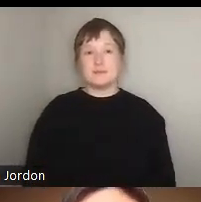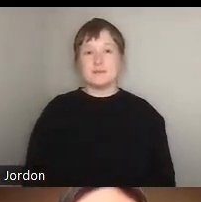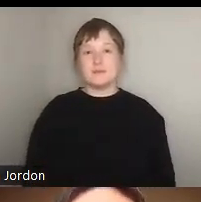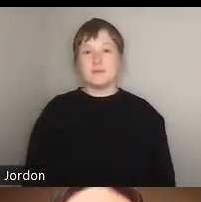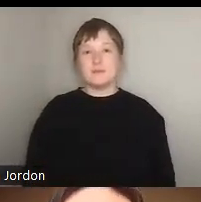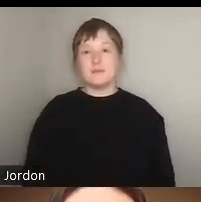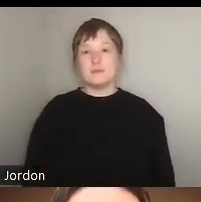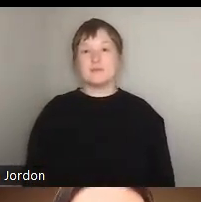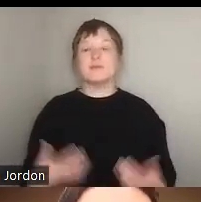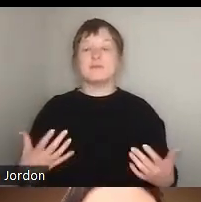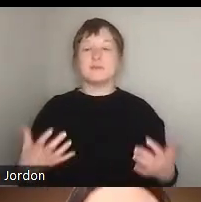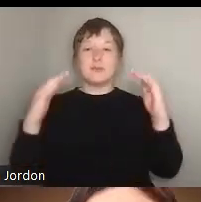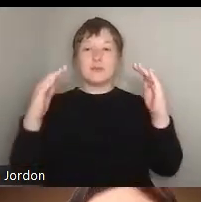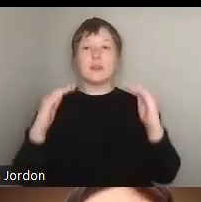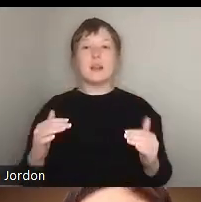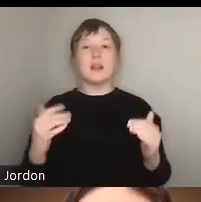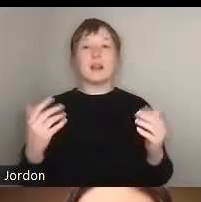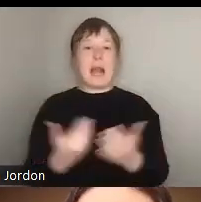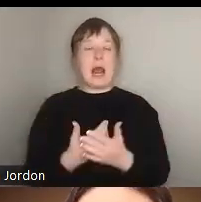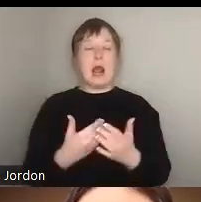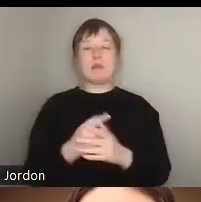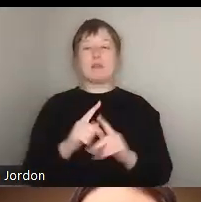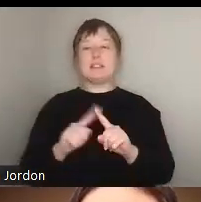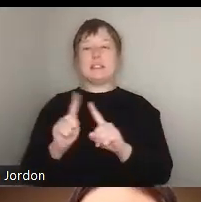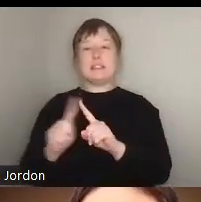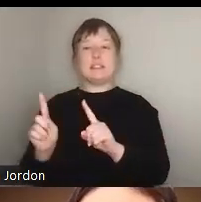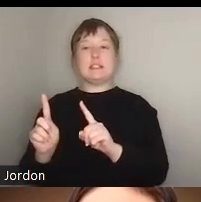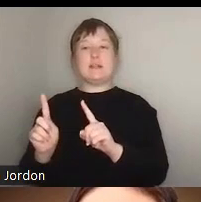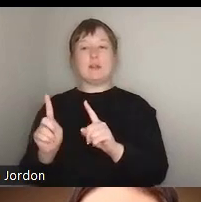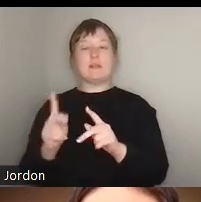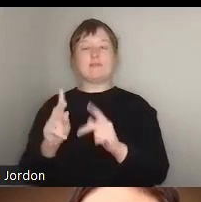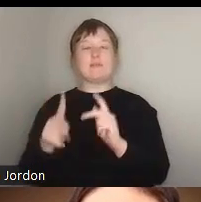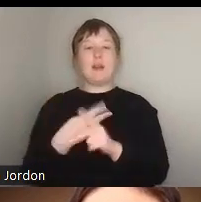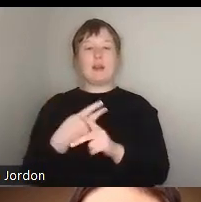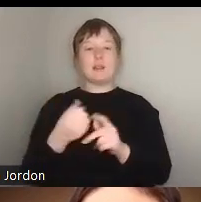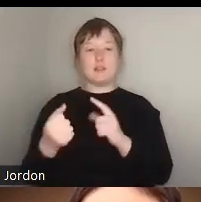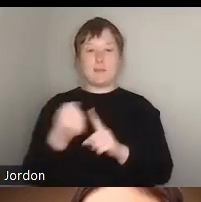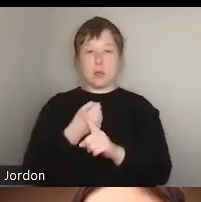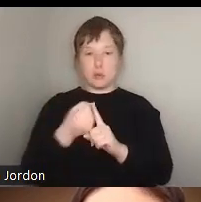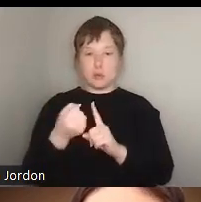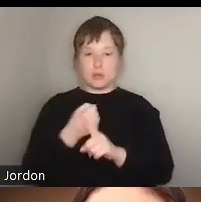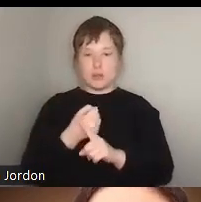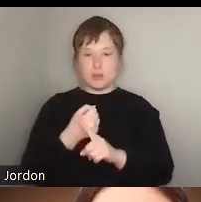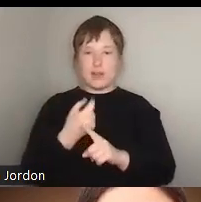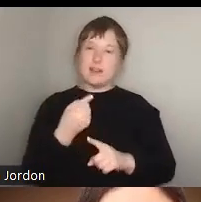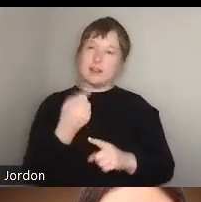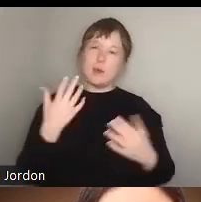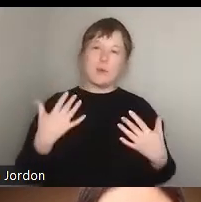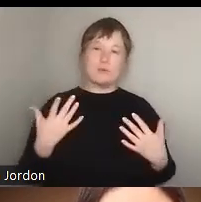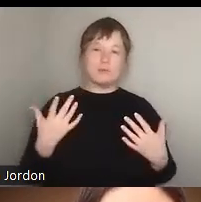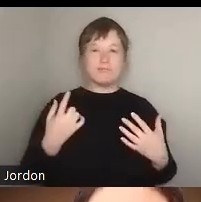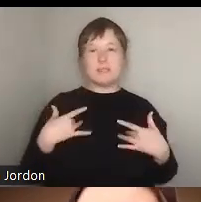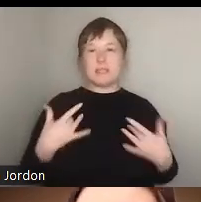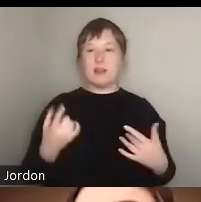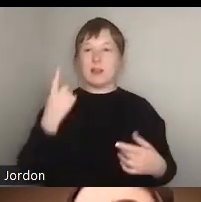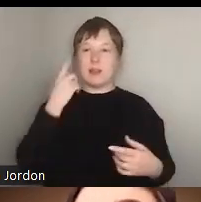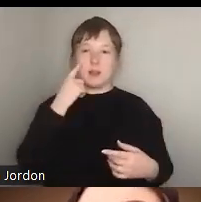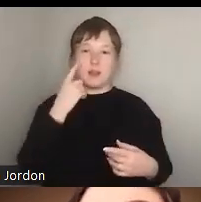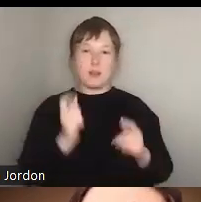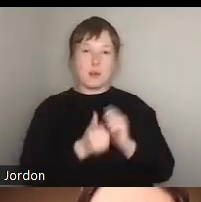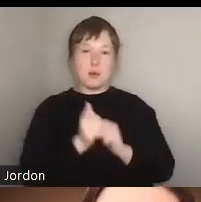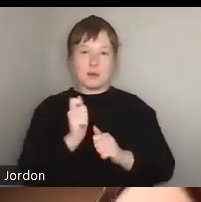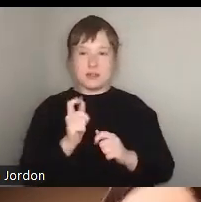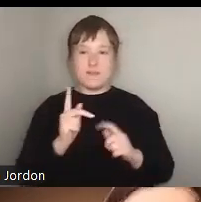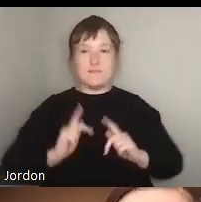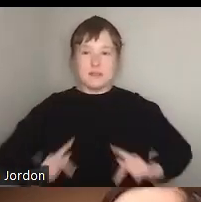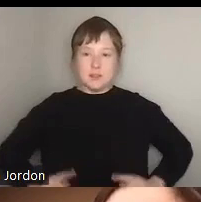Okay, so now we're just going to talk about different types of abuse. Starting off with the one that I think sometimes we most often think of is physical